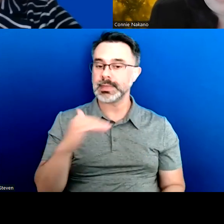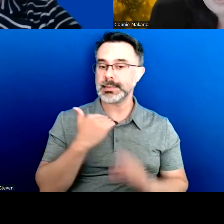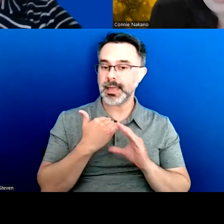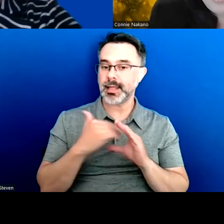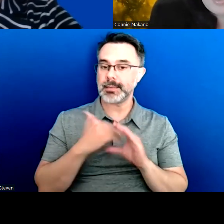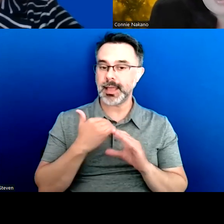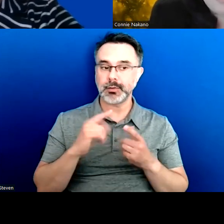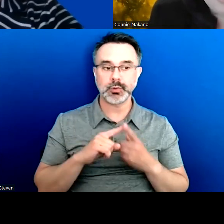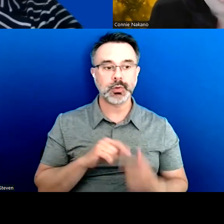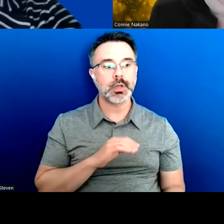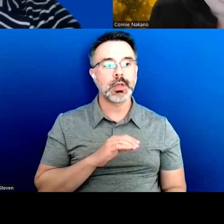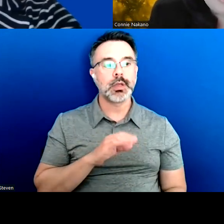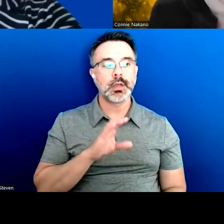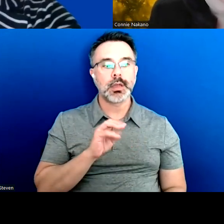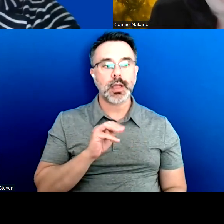it to